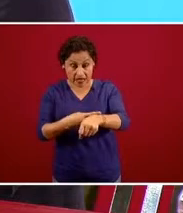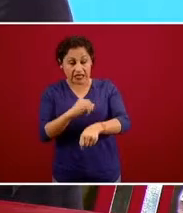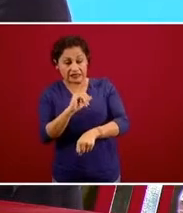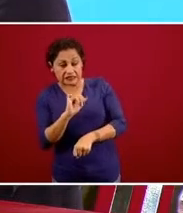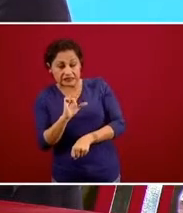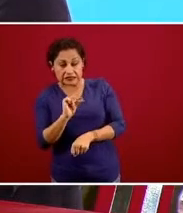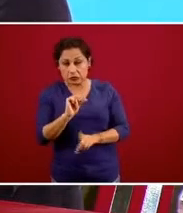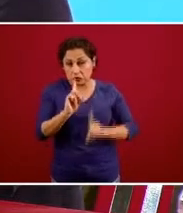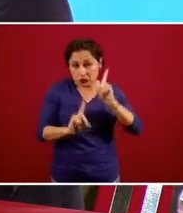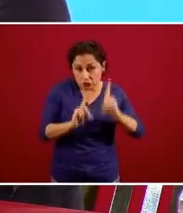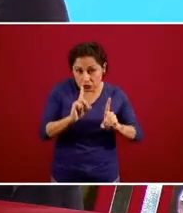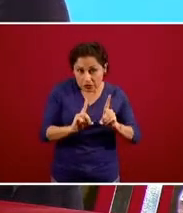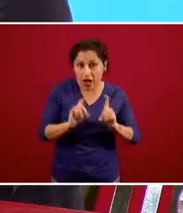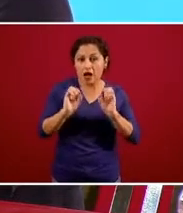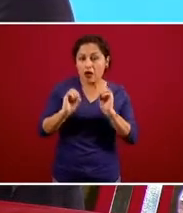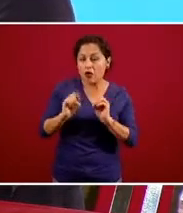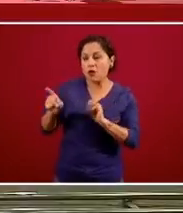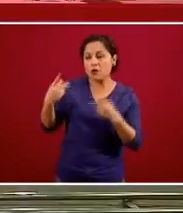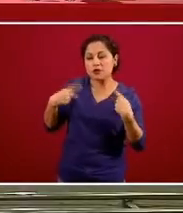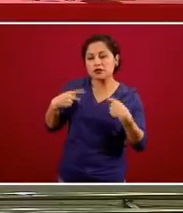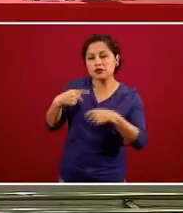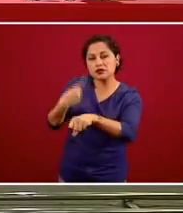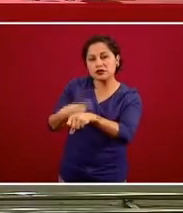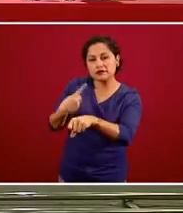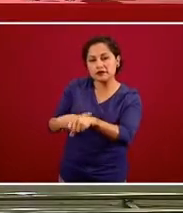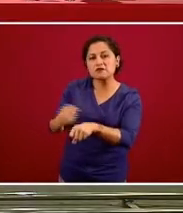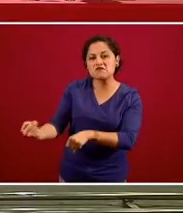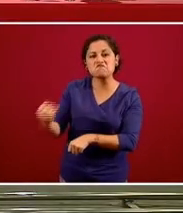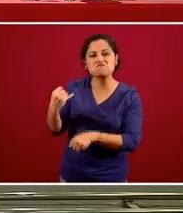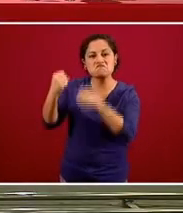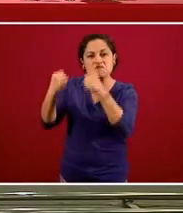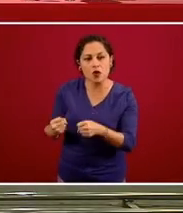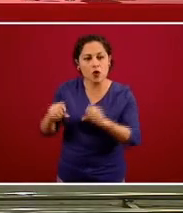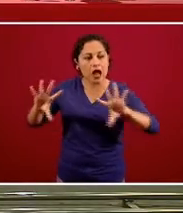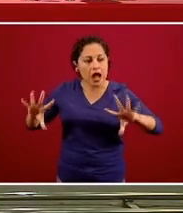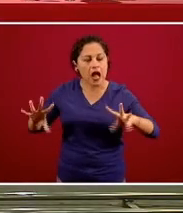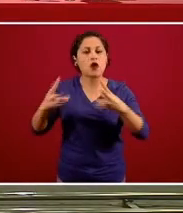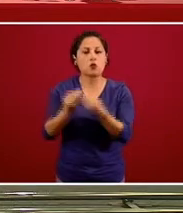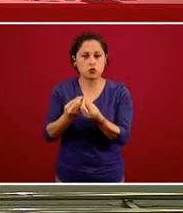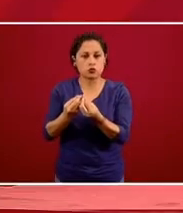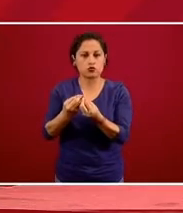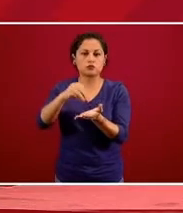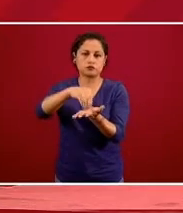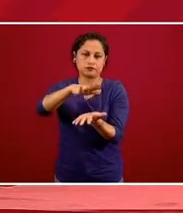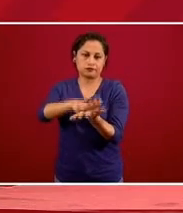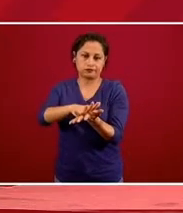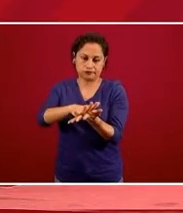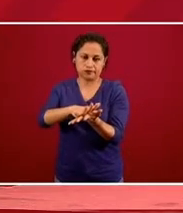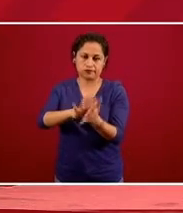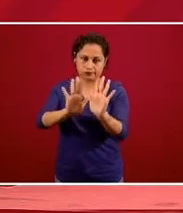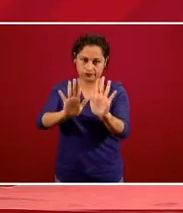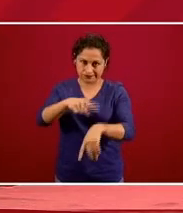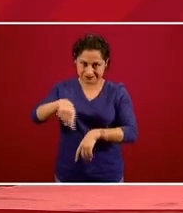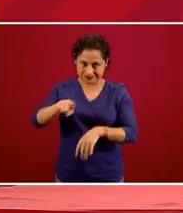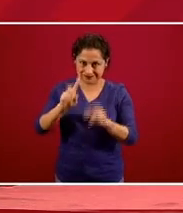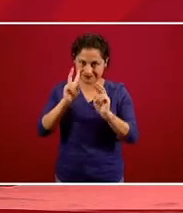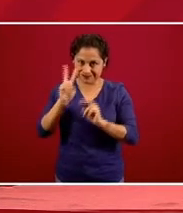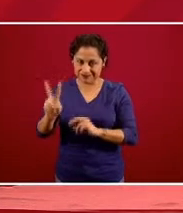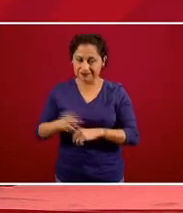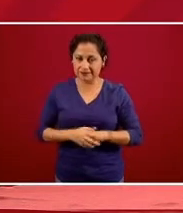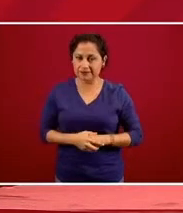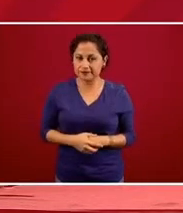are considering suspect cases and confirmed cases for these calculations. It's very important that you have